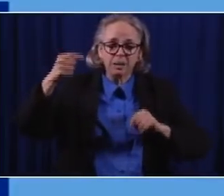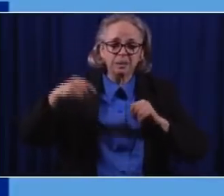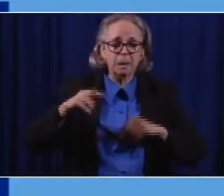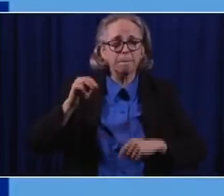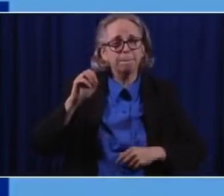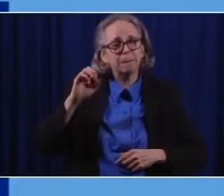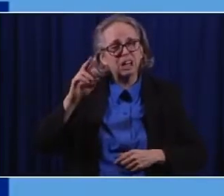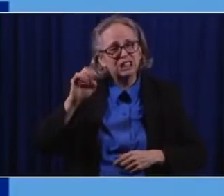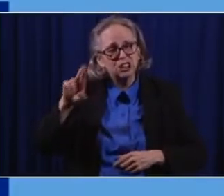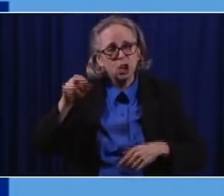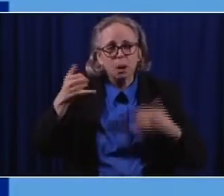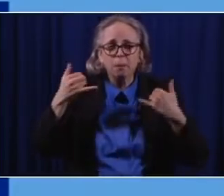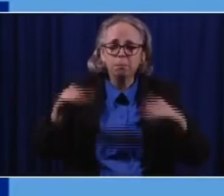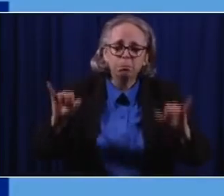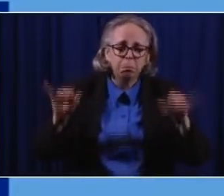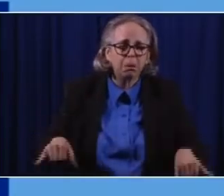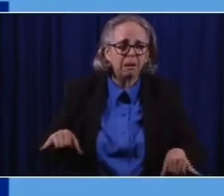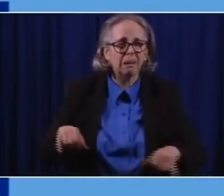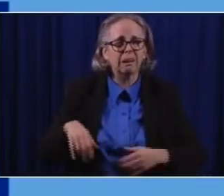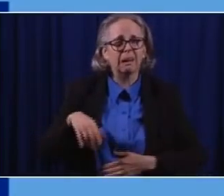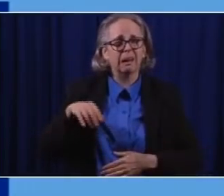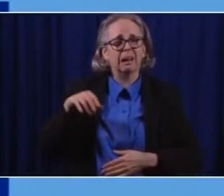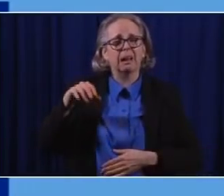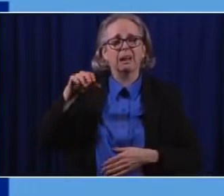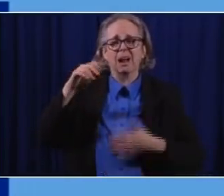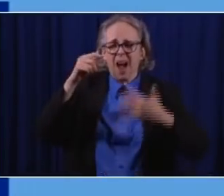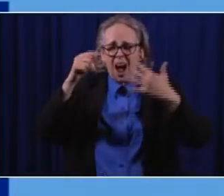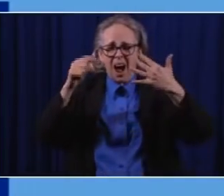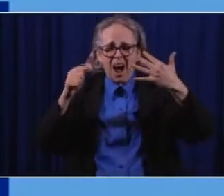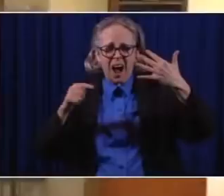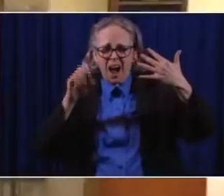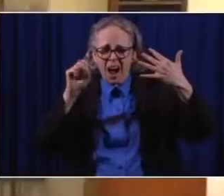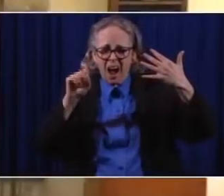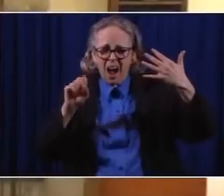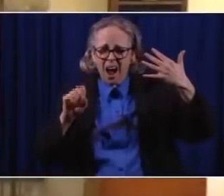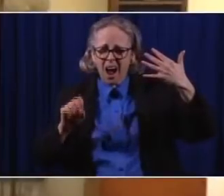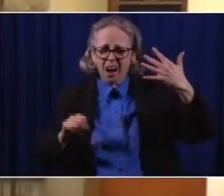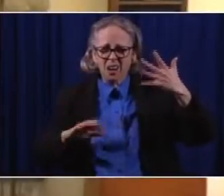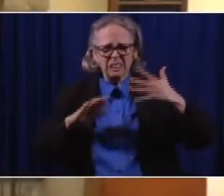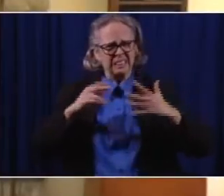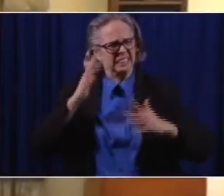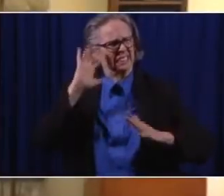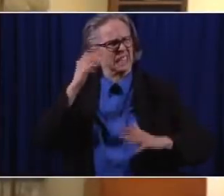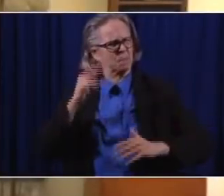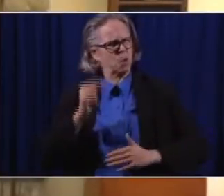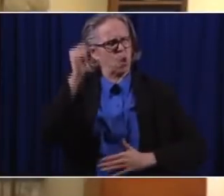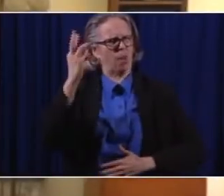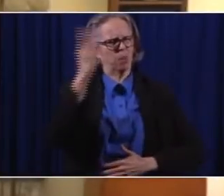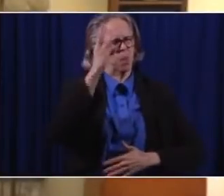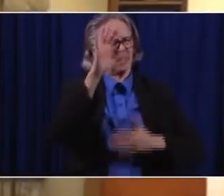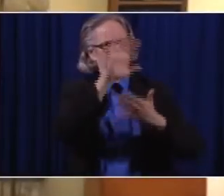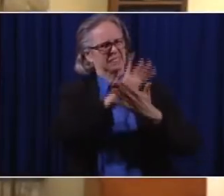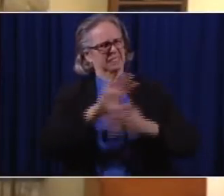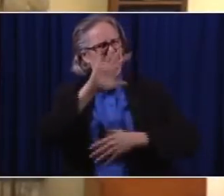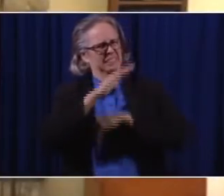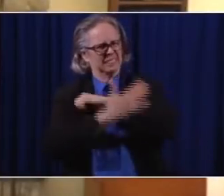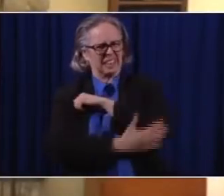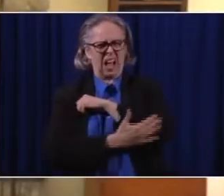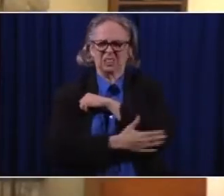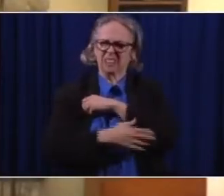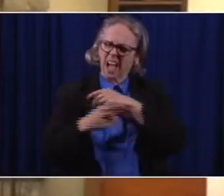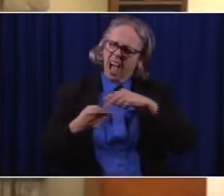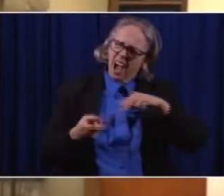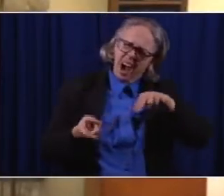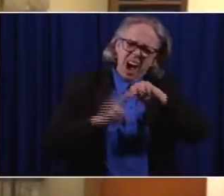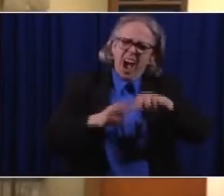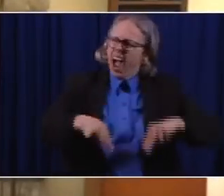Miami. These counties up in the northern part of the state, northwest part of the state, very, very high, even down to Miami is